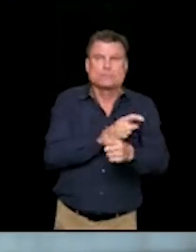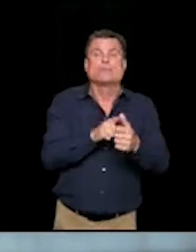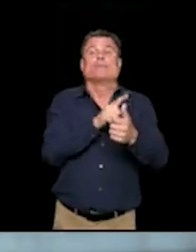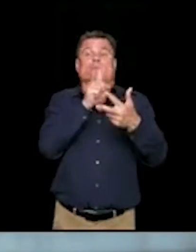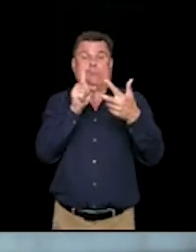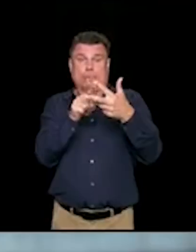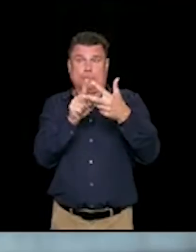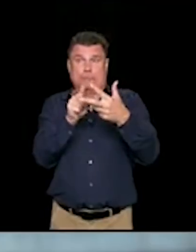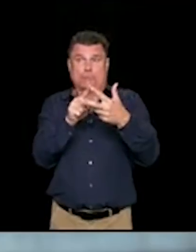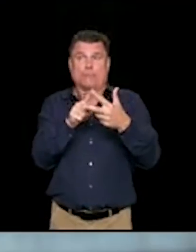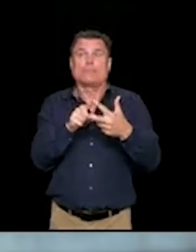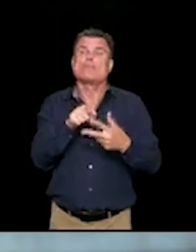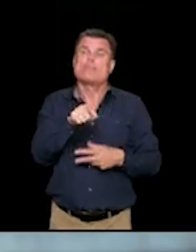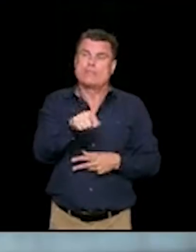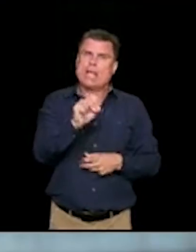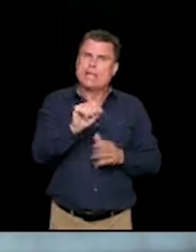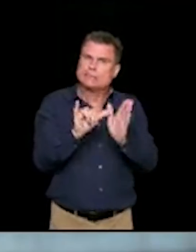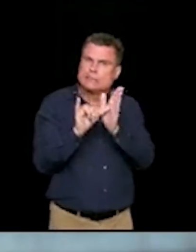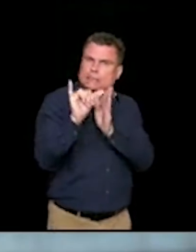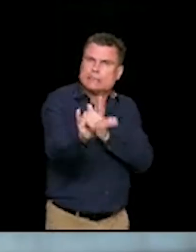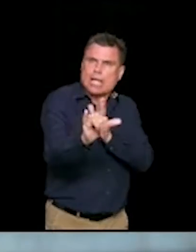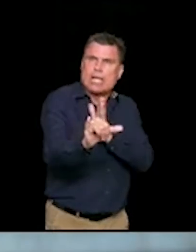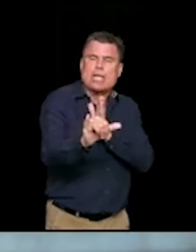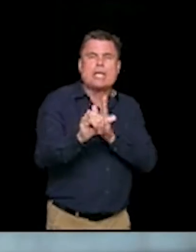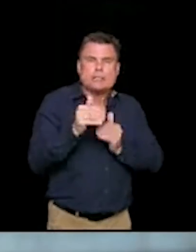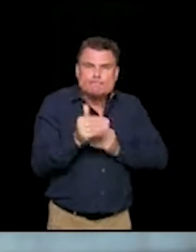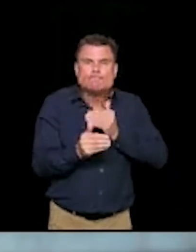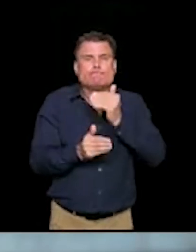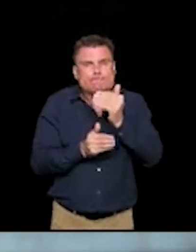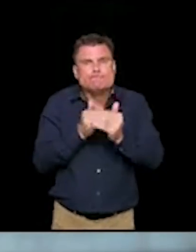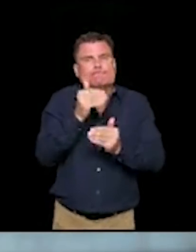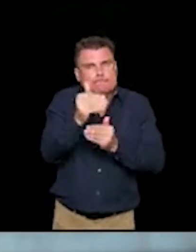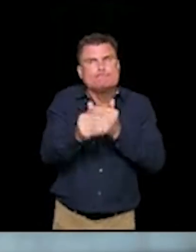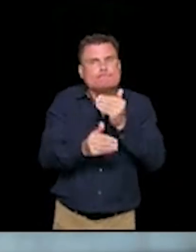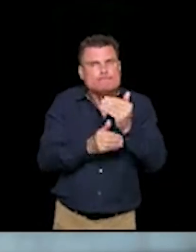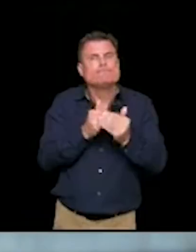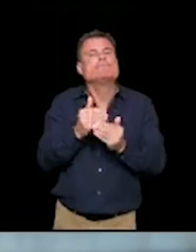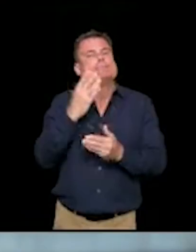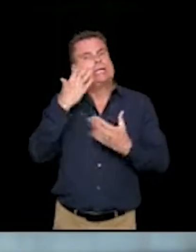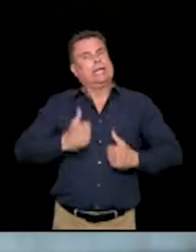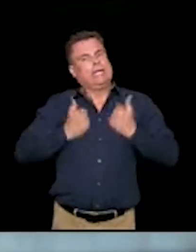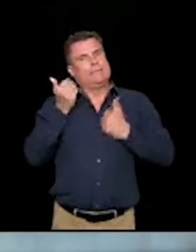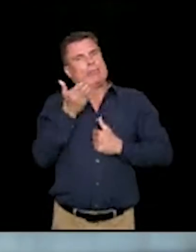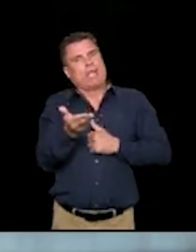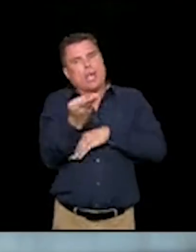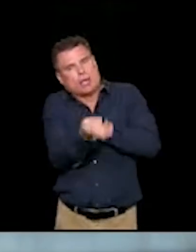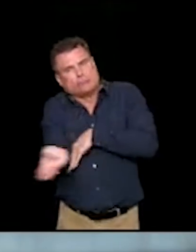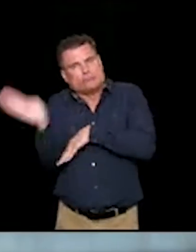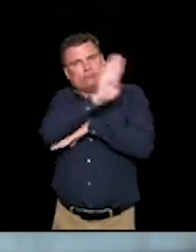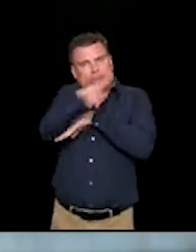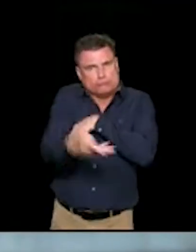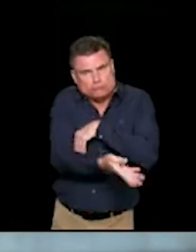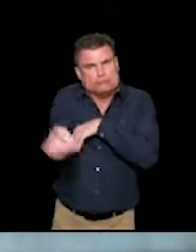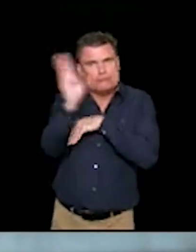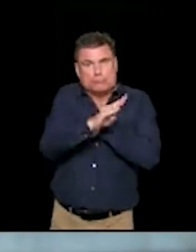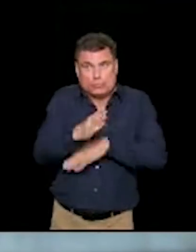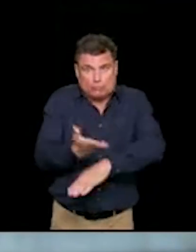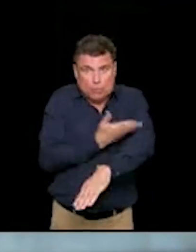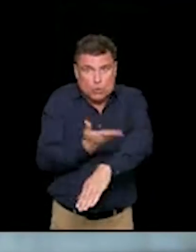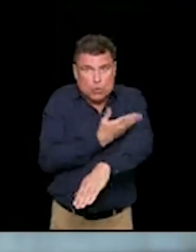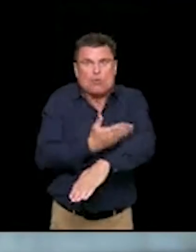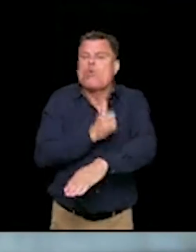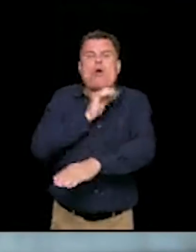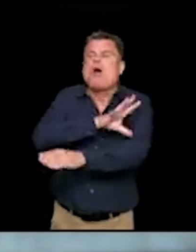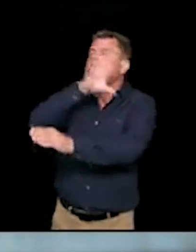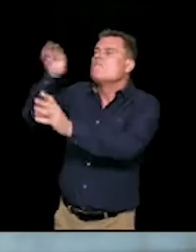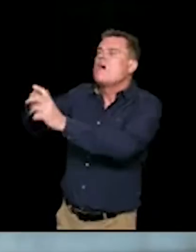to begin their healing journey. They will include residential recovery beds that will offer a much-needed safe haven from challenging